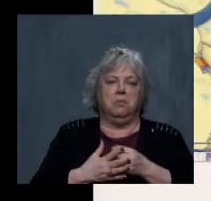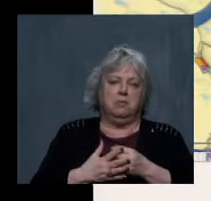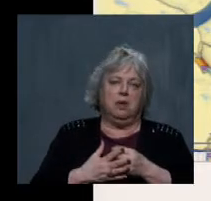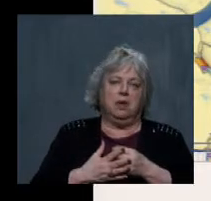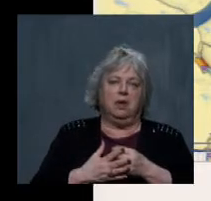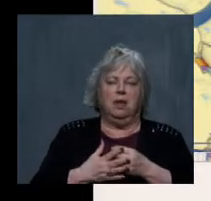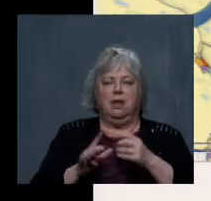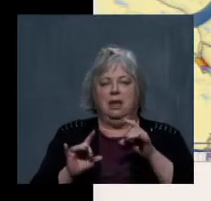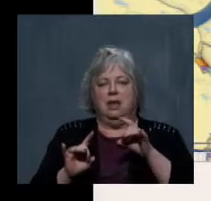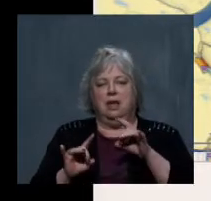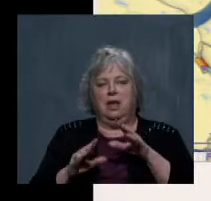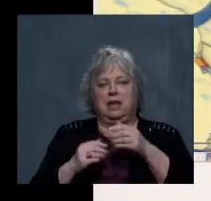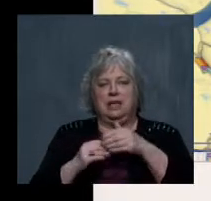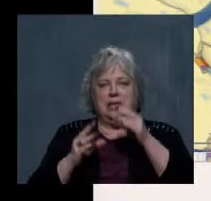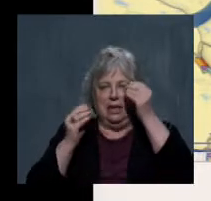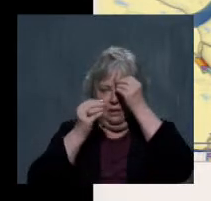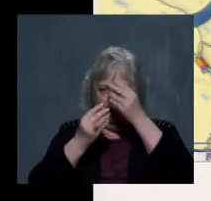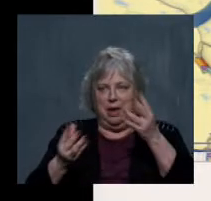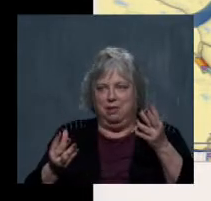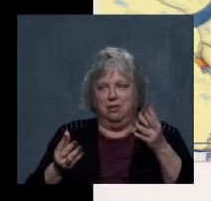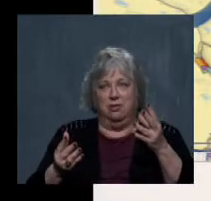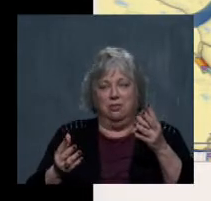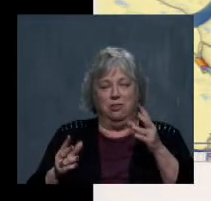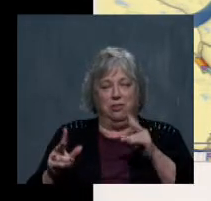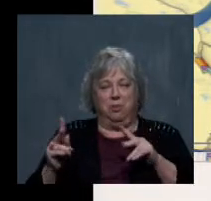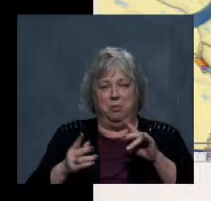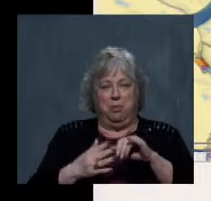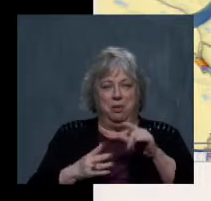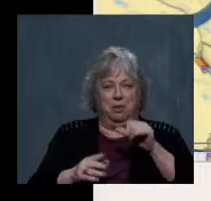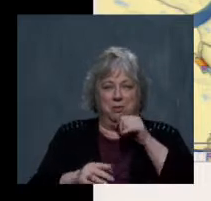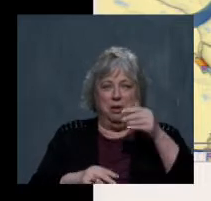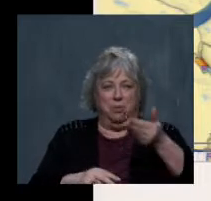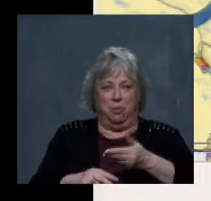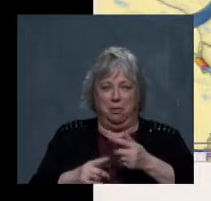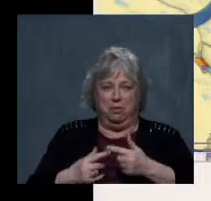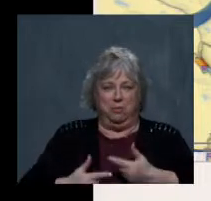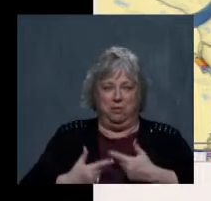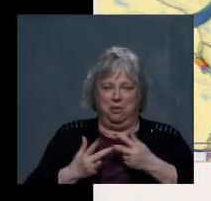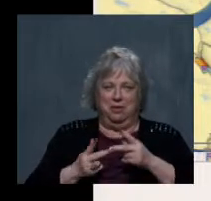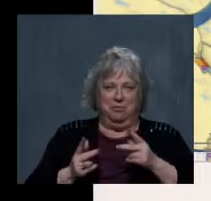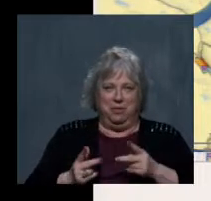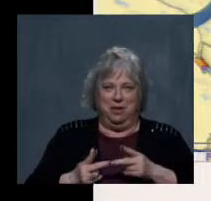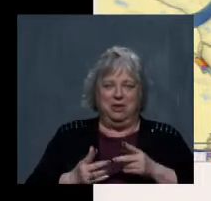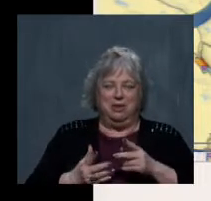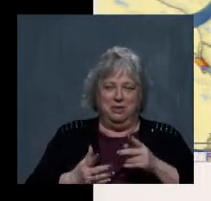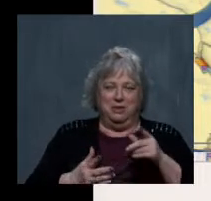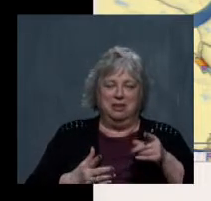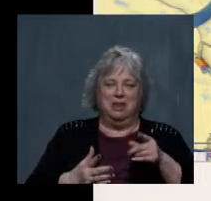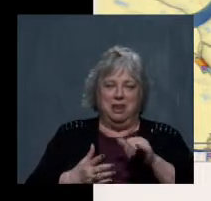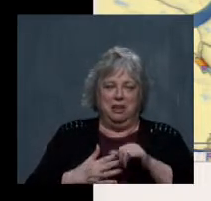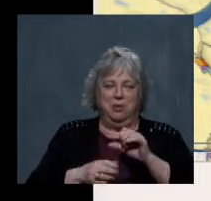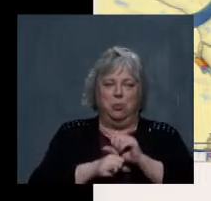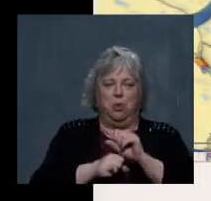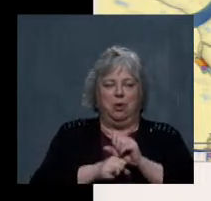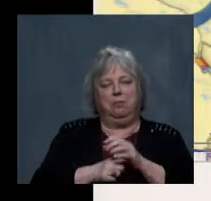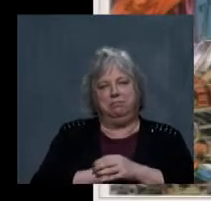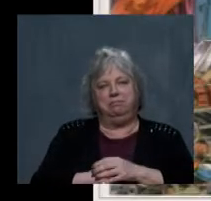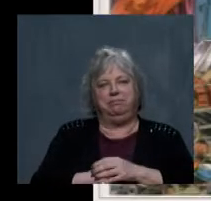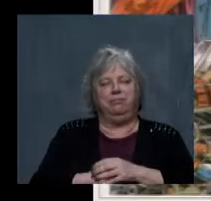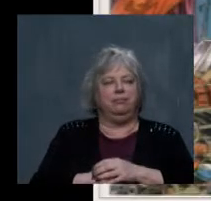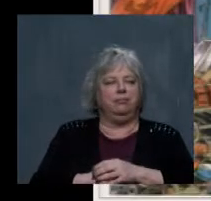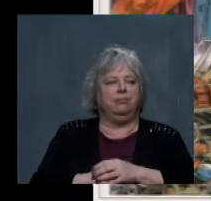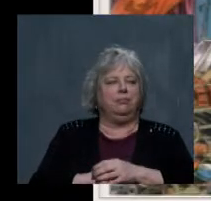I hate to send a message to those that they're not welcome to live places where they're working. Next